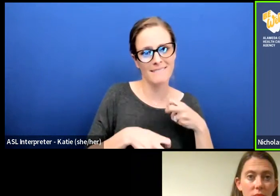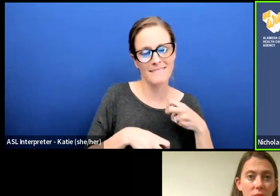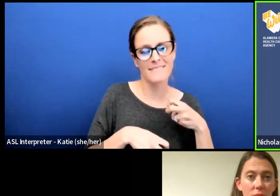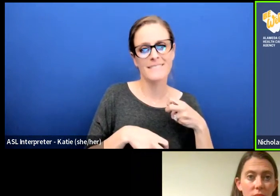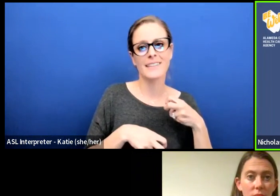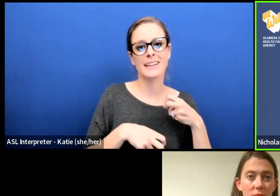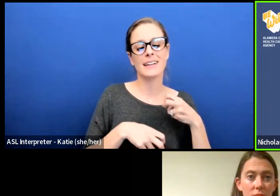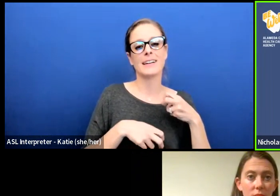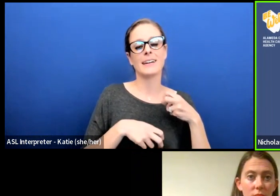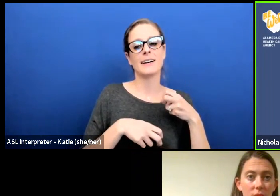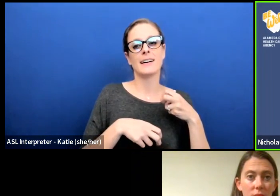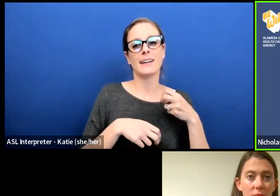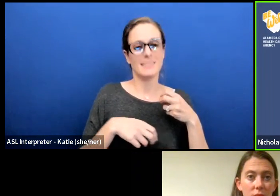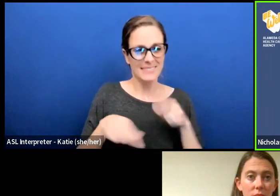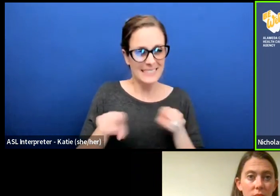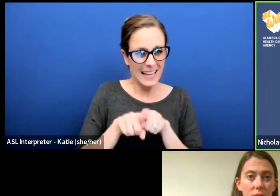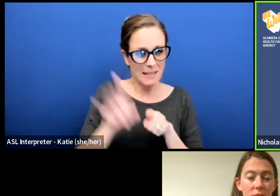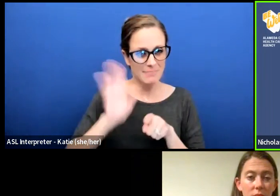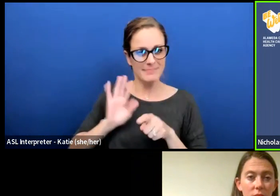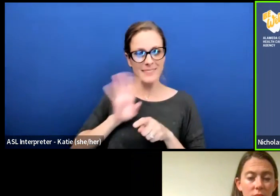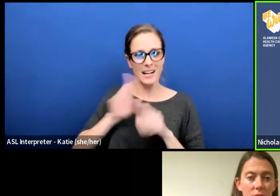getting back to what we were talking about before,